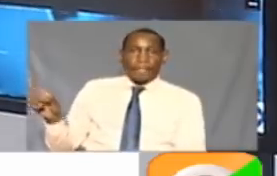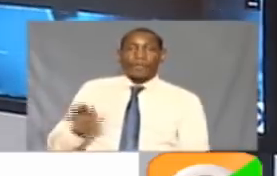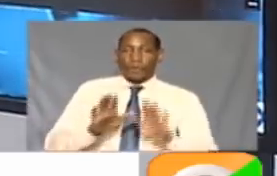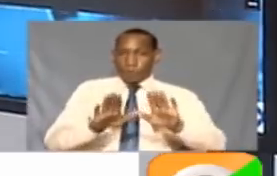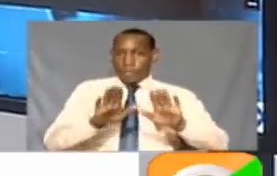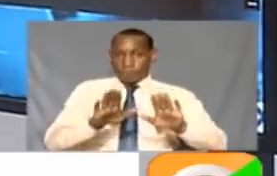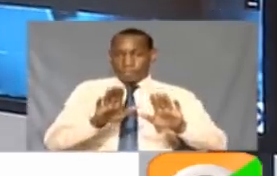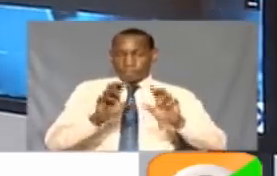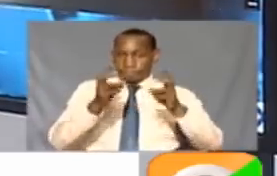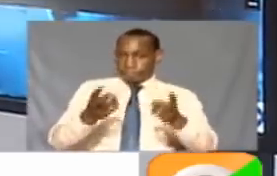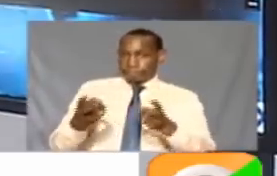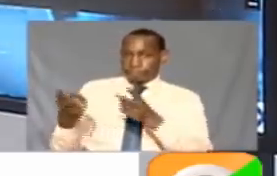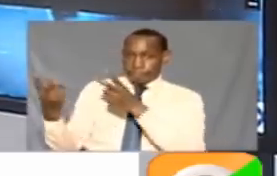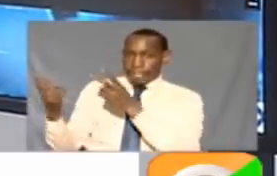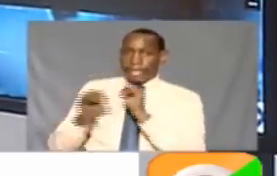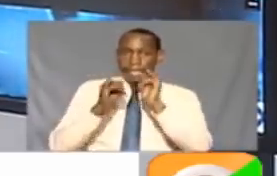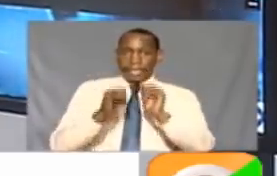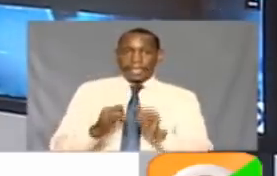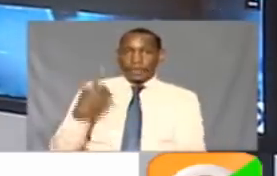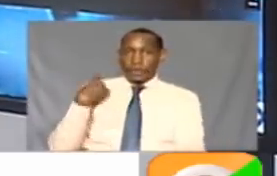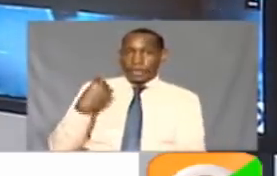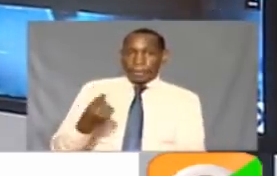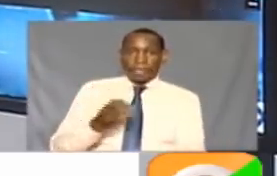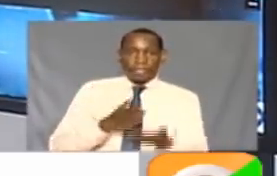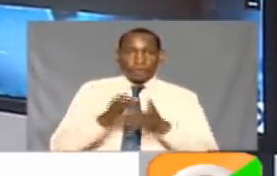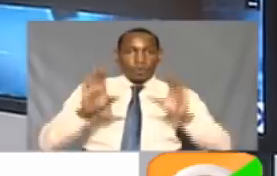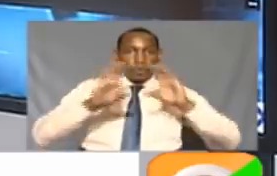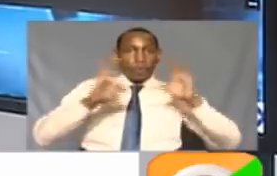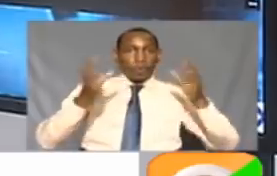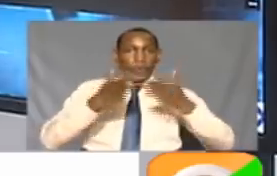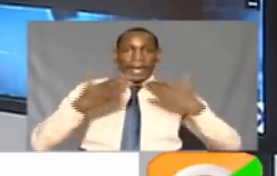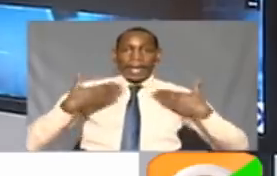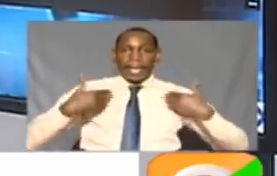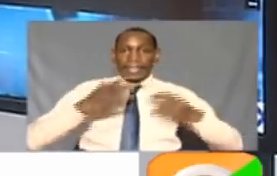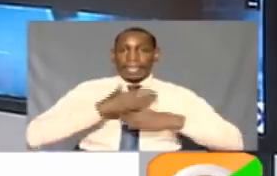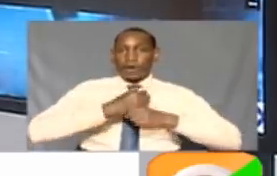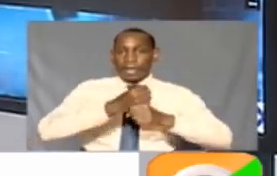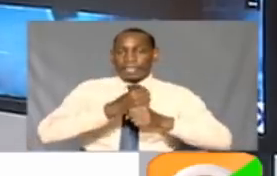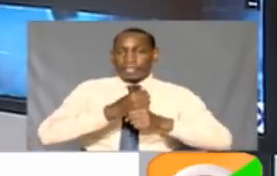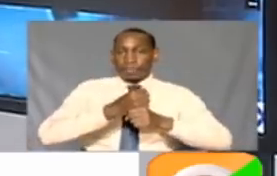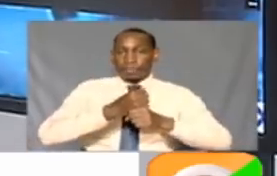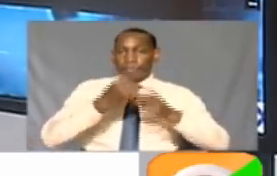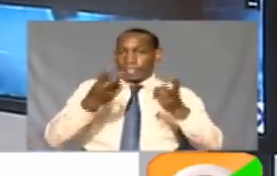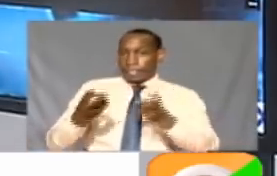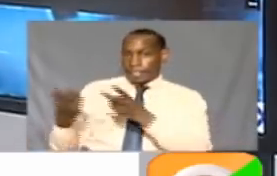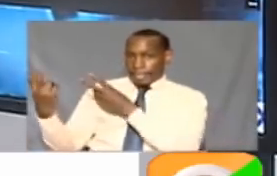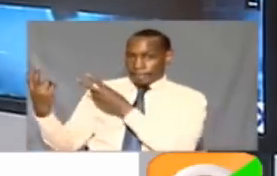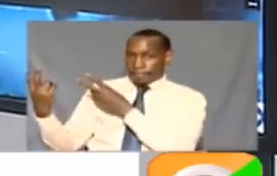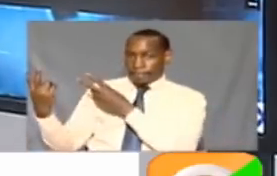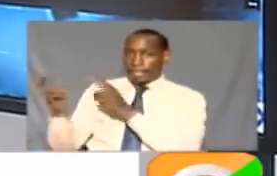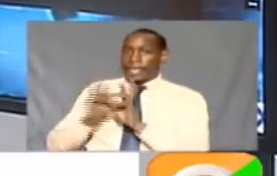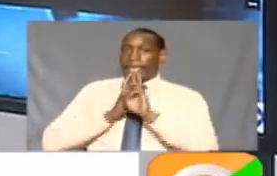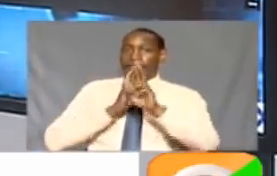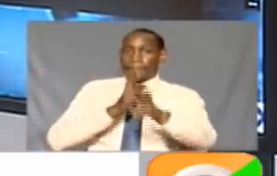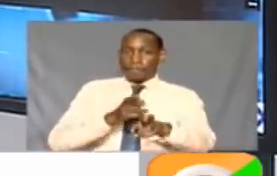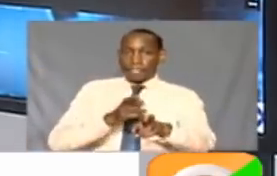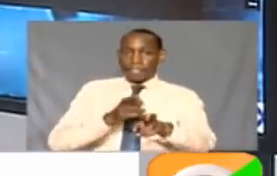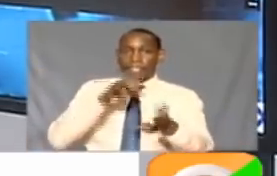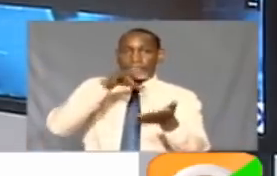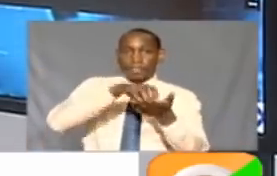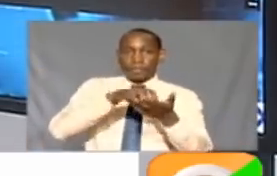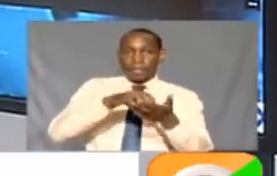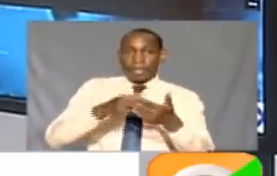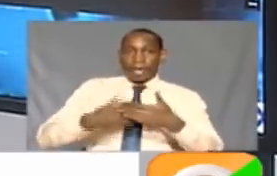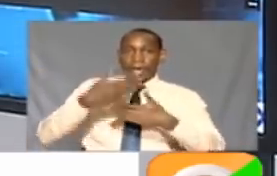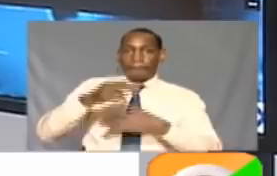a moment and take a look at these latest numbers that we got from the World Health Organization, right? They're doing reports, situational reports,